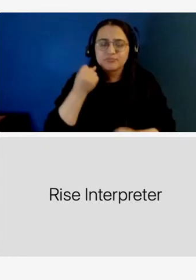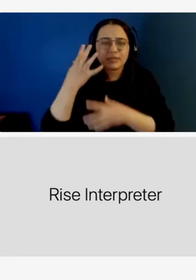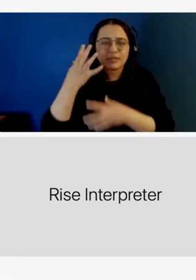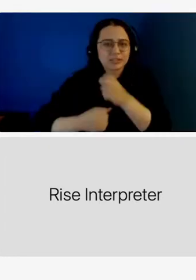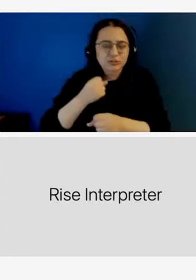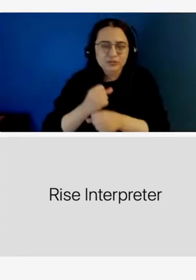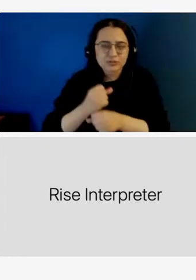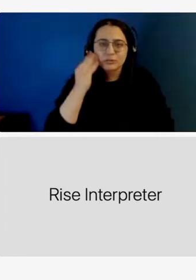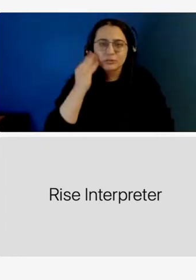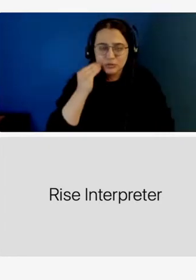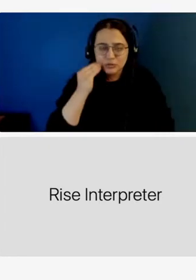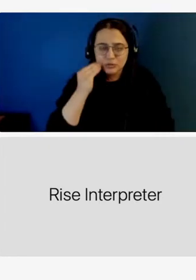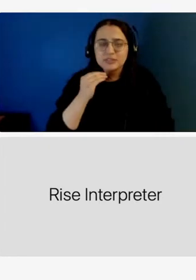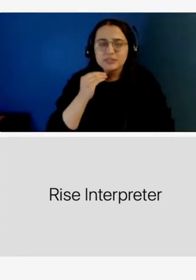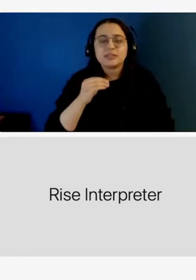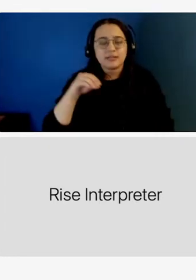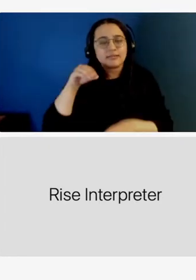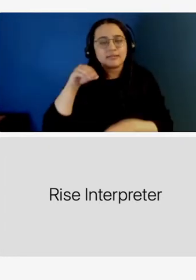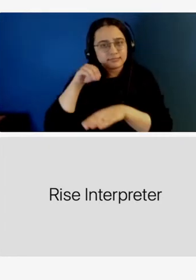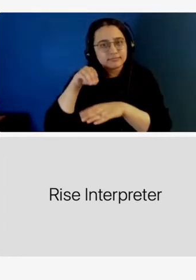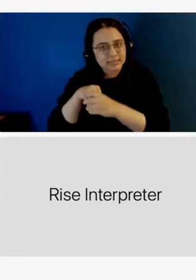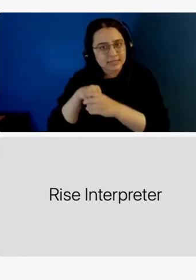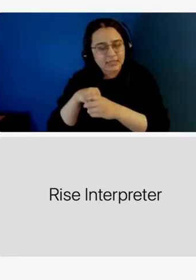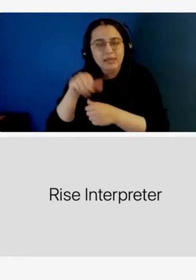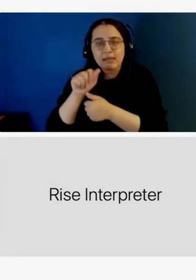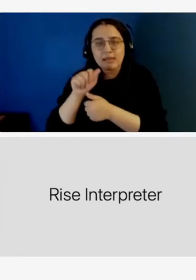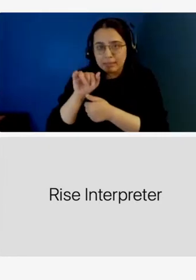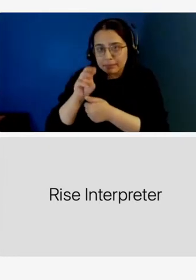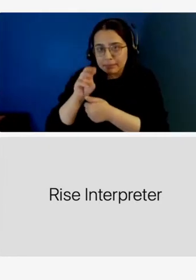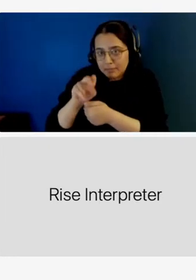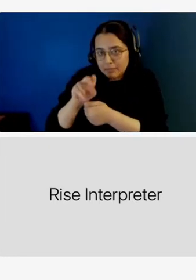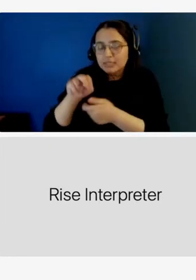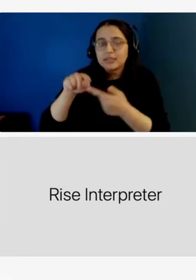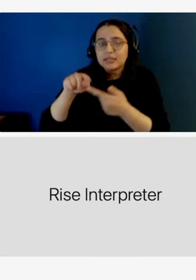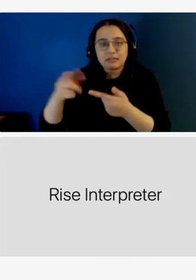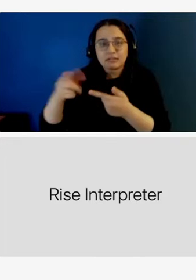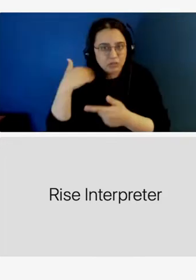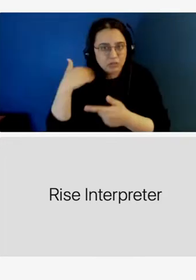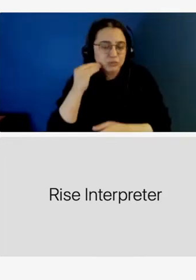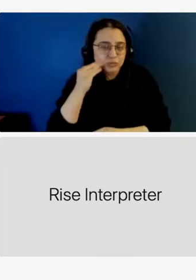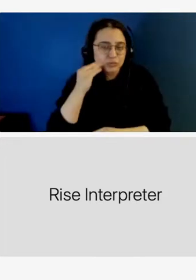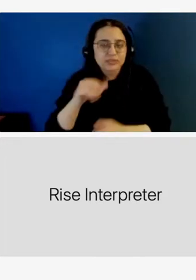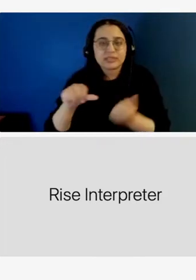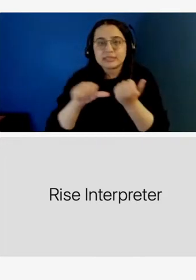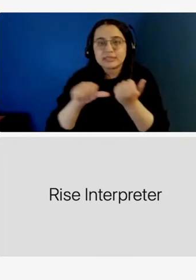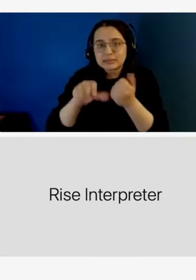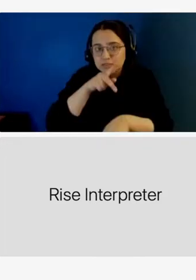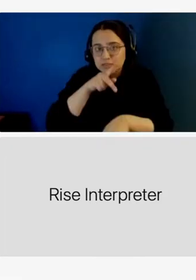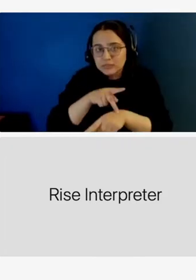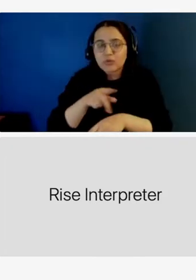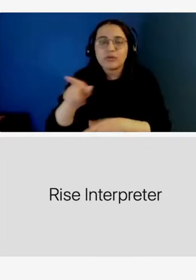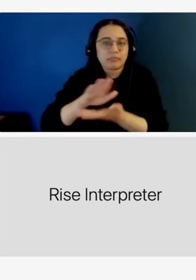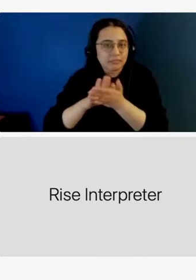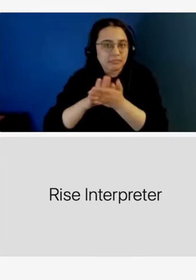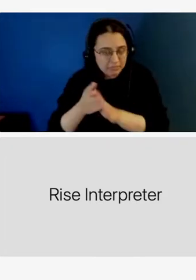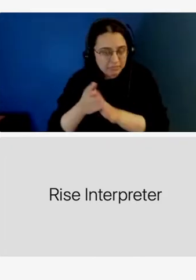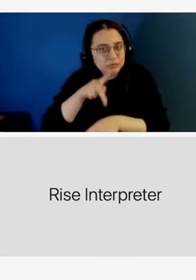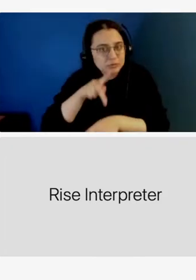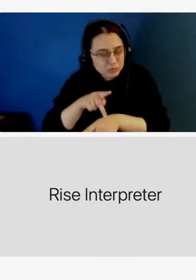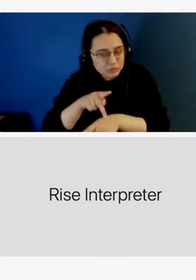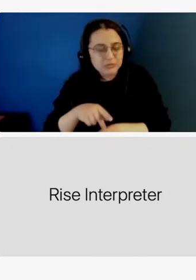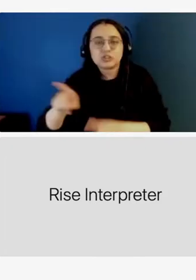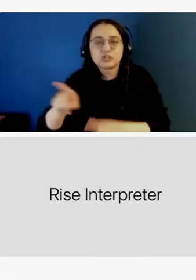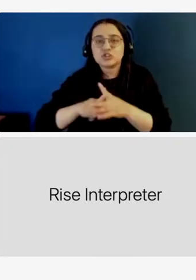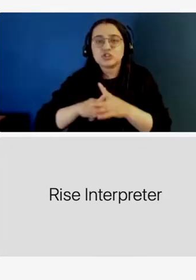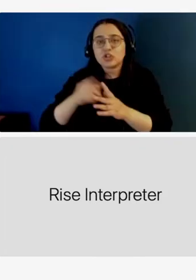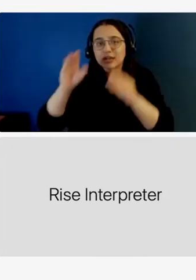administration. He's been an assistant principal and a principal. He started his teaching career at Stamford, Connecticut, which